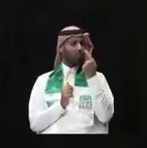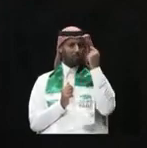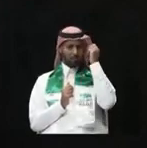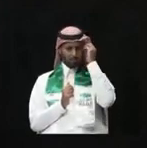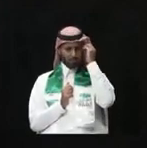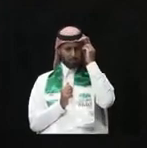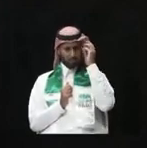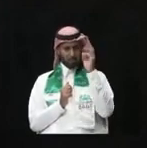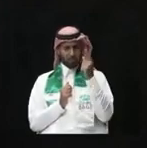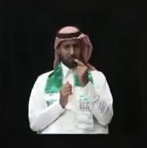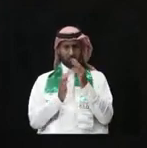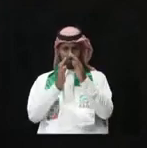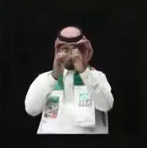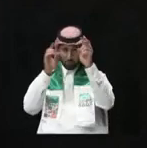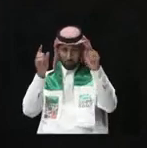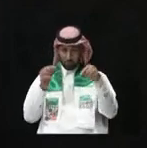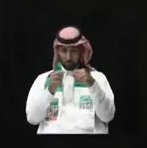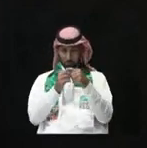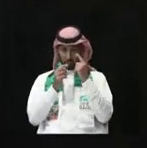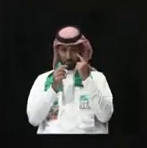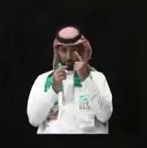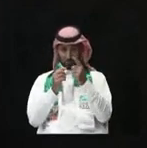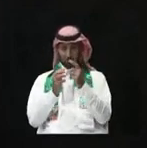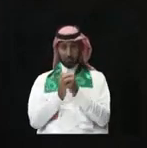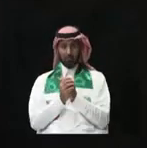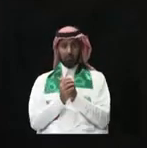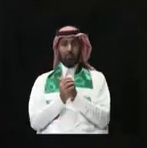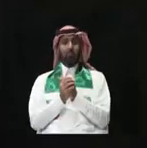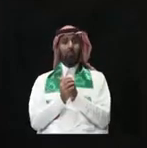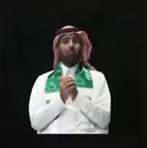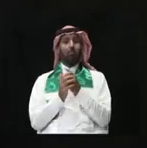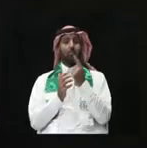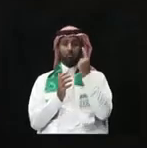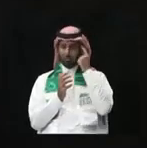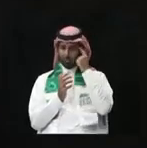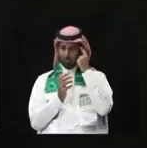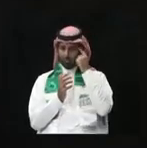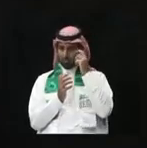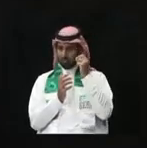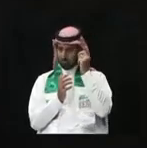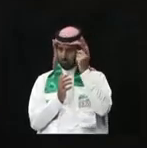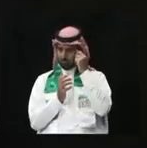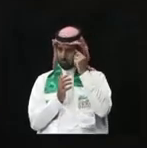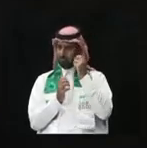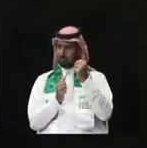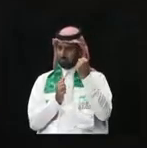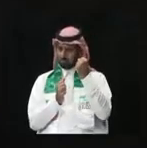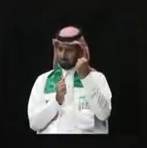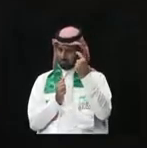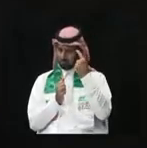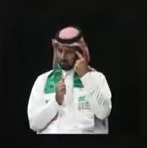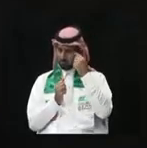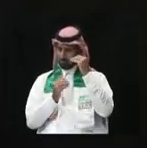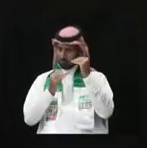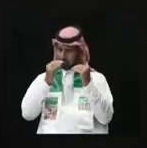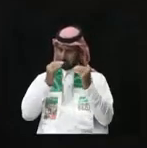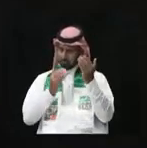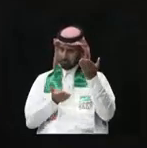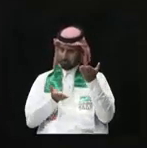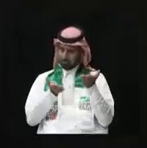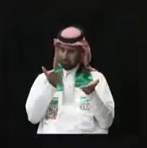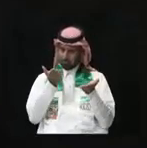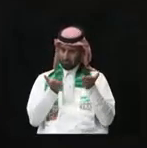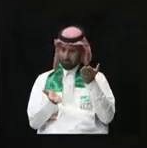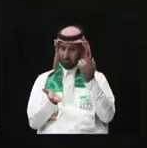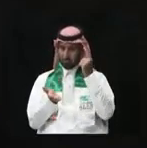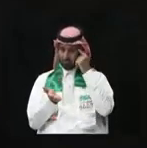here? The meaning of these symbols. They stand for strength and justice. This